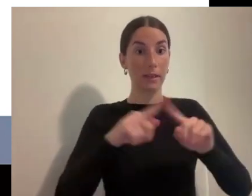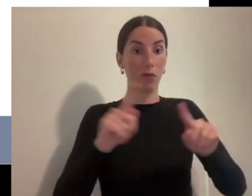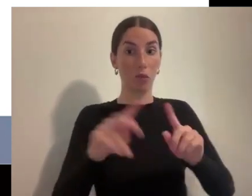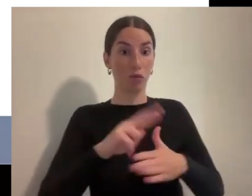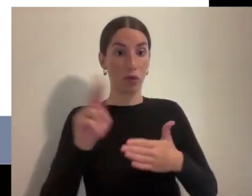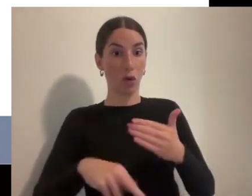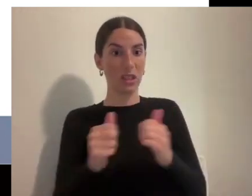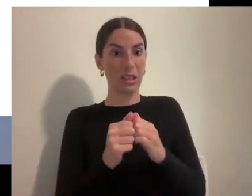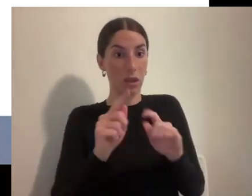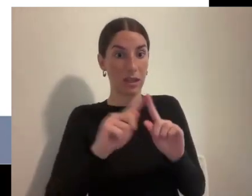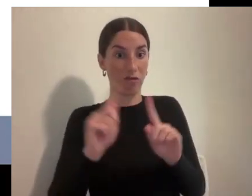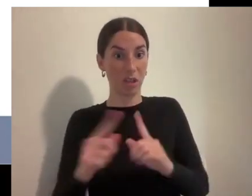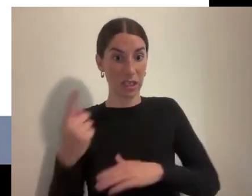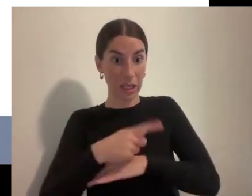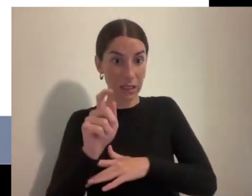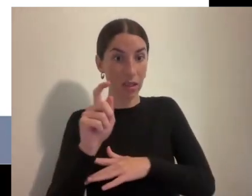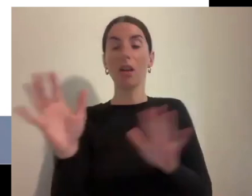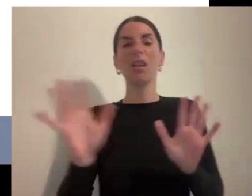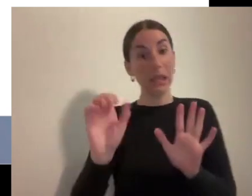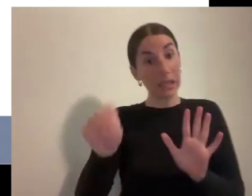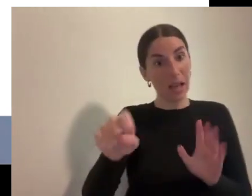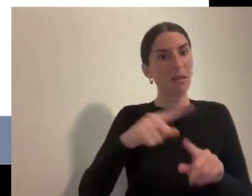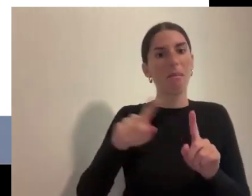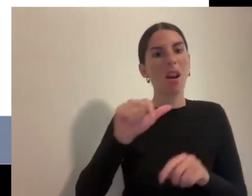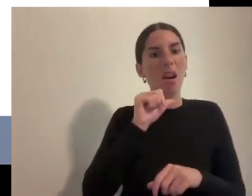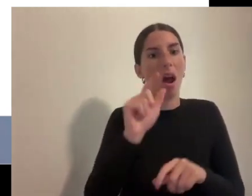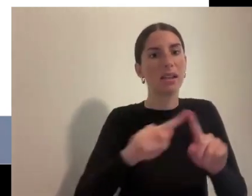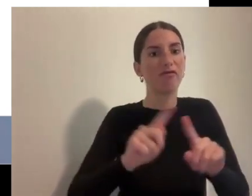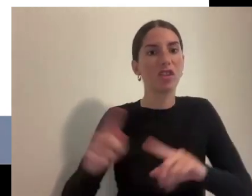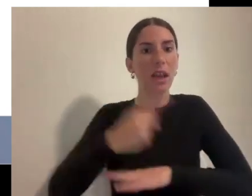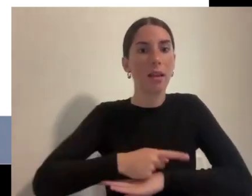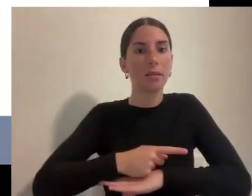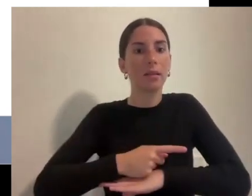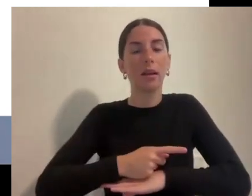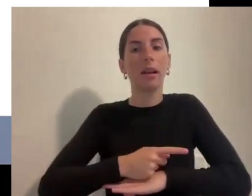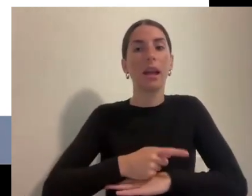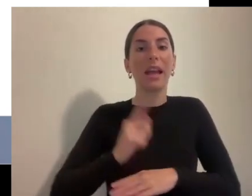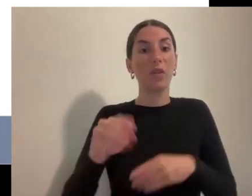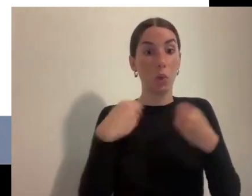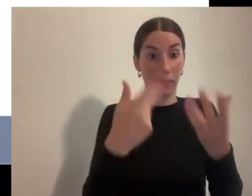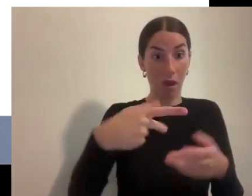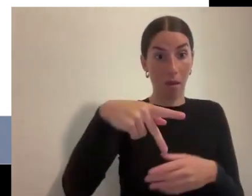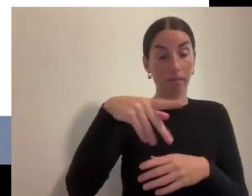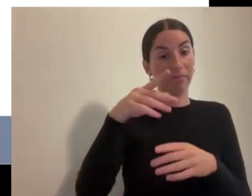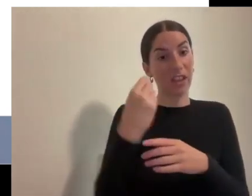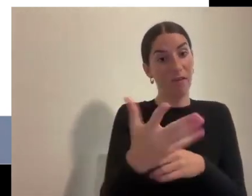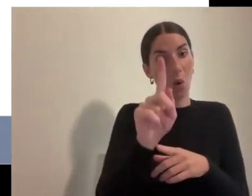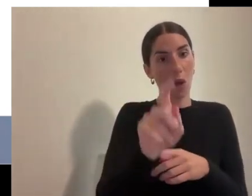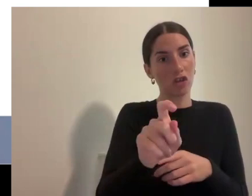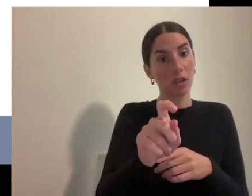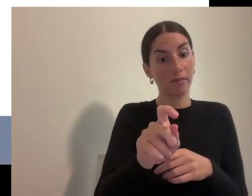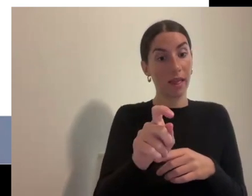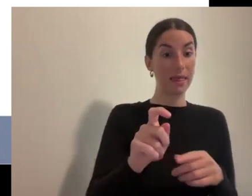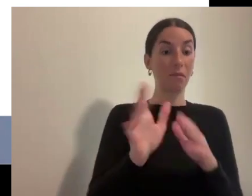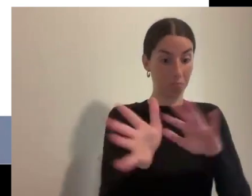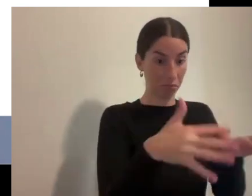on different dates, on different days. If you give it the same prompt, if you give it a prompt and then 5 minutes later you give it the same prompt, you're going